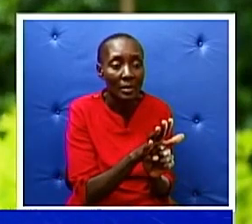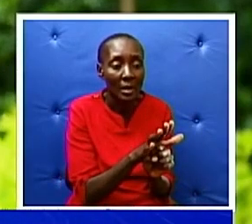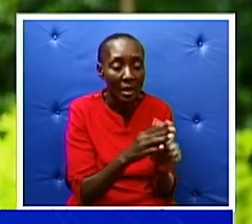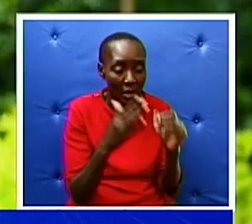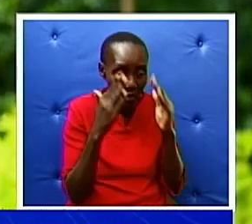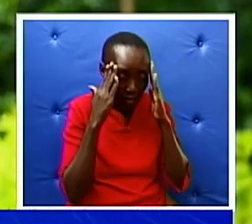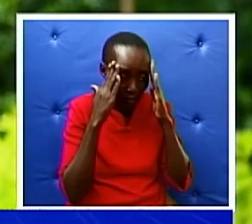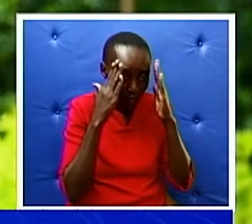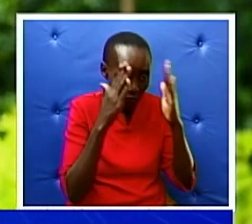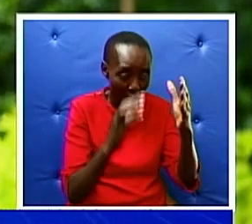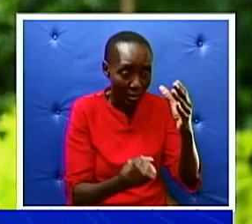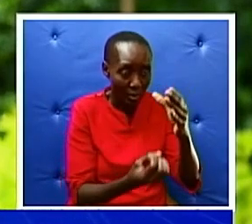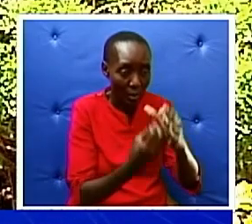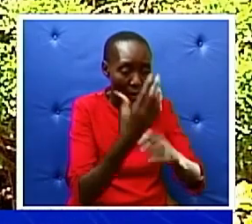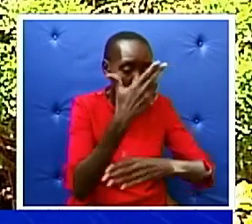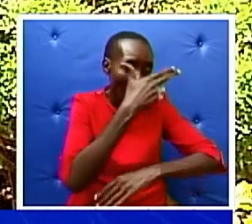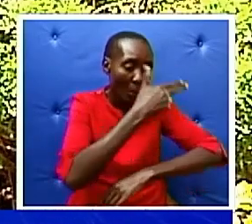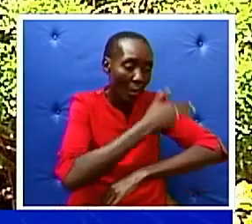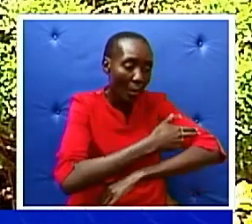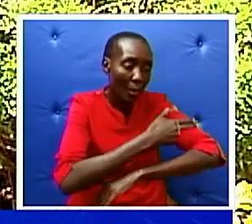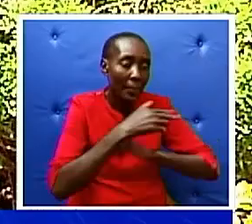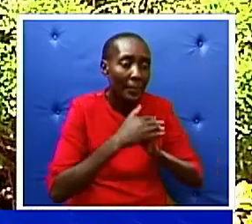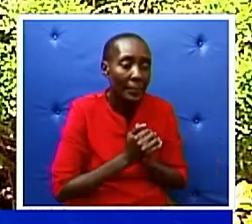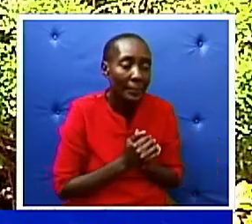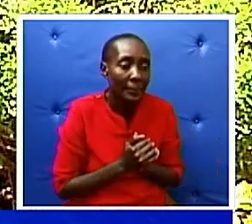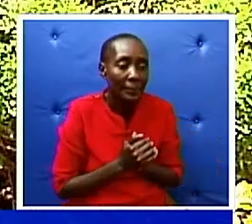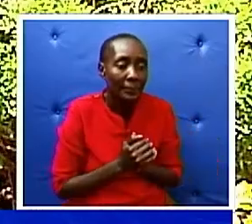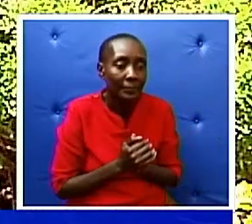focusing on the rollout of the vaccine and how to